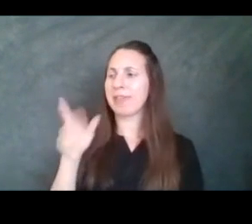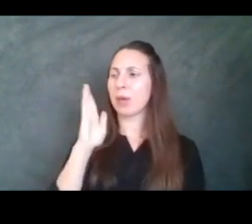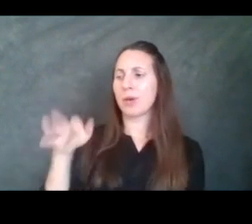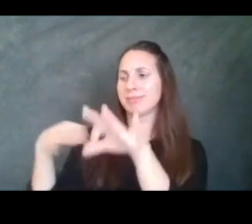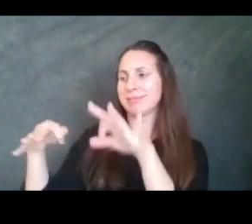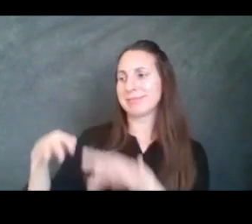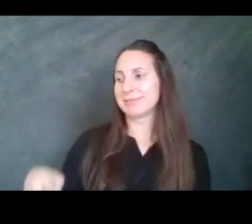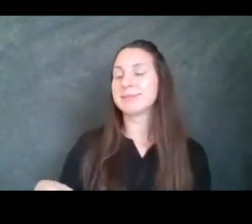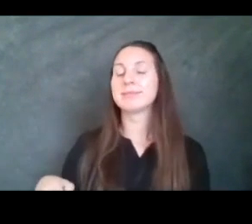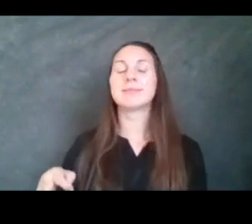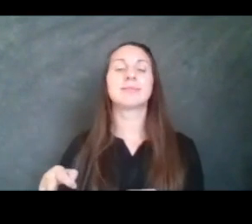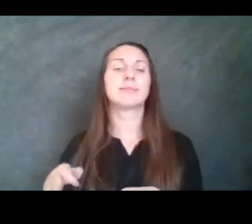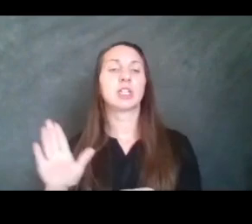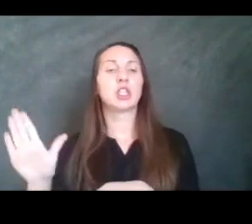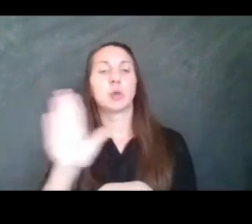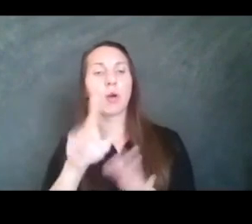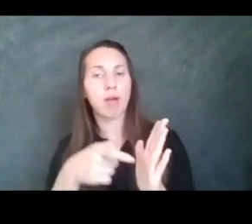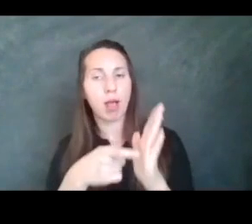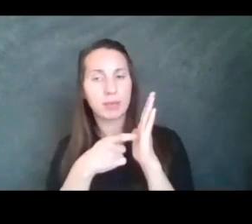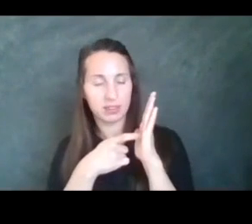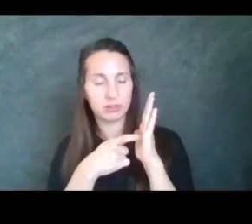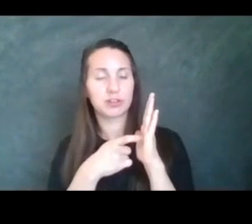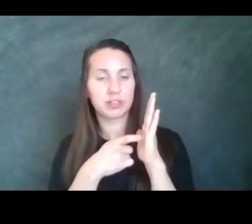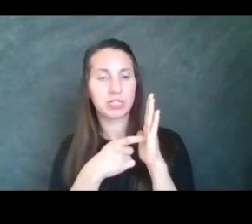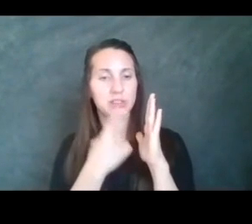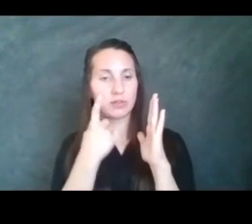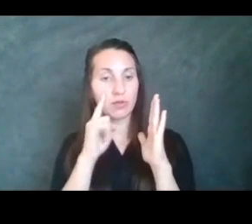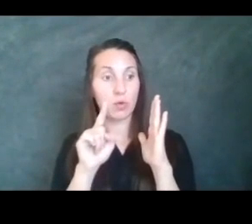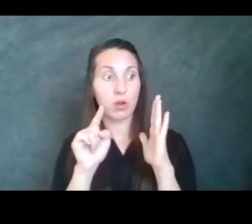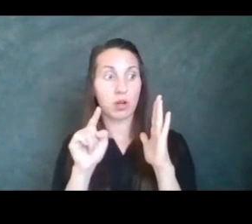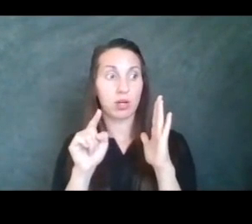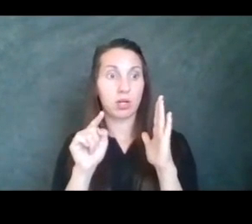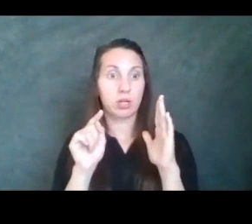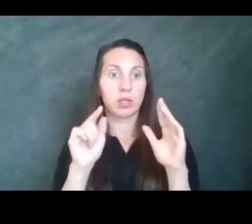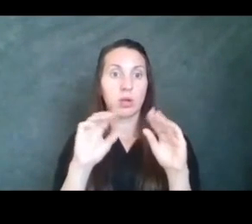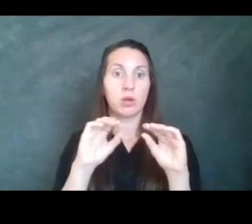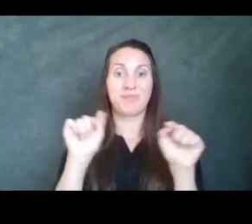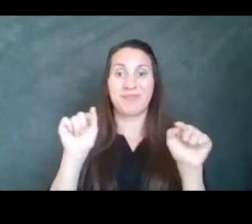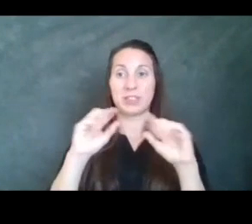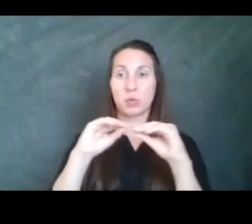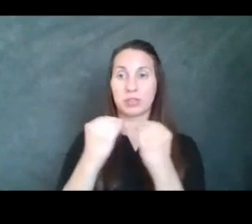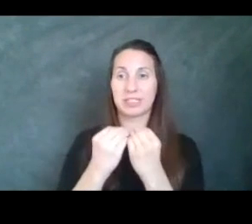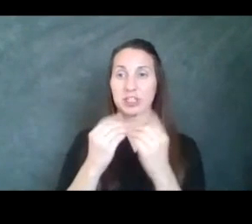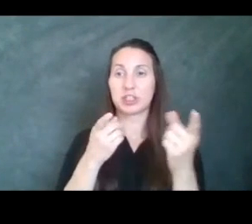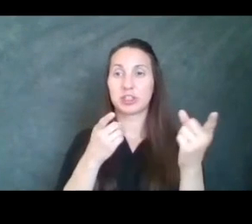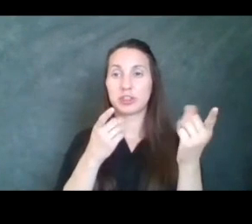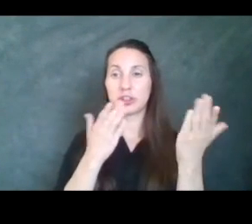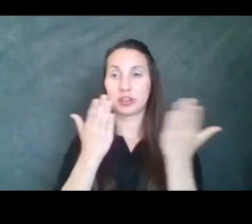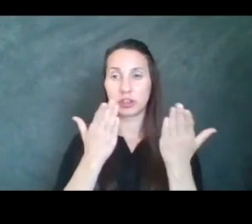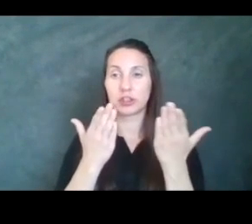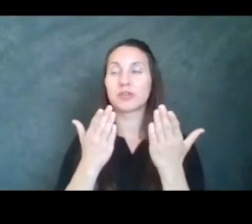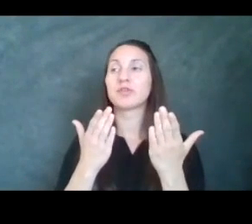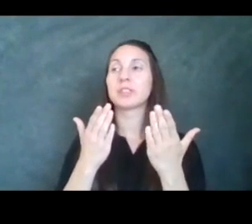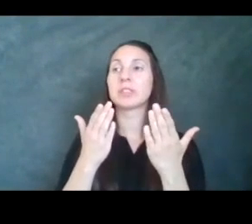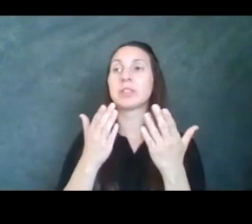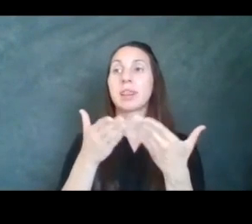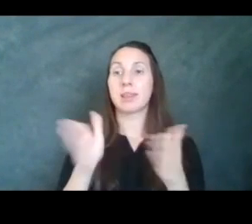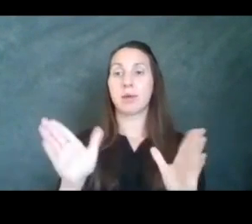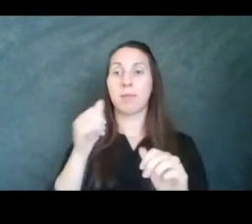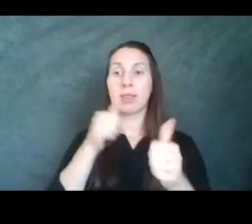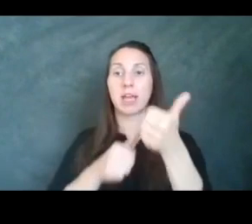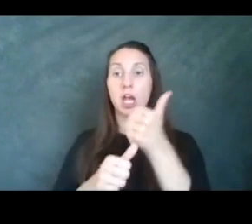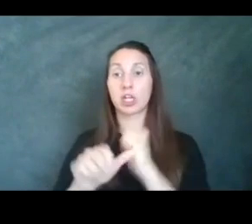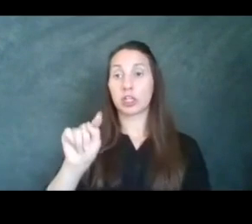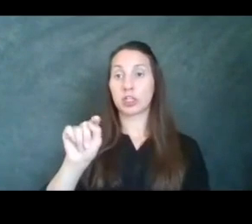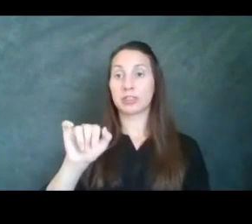your obligation as an organization that serves the public under Title III of the ADA.